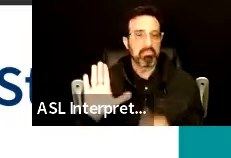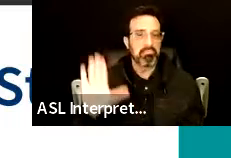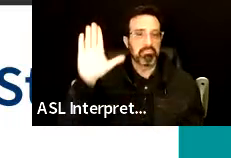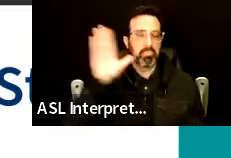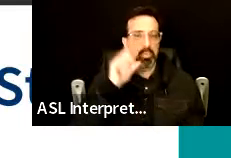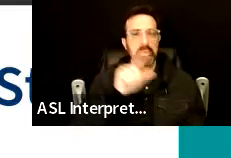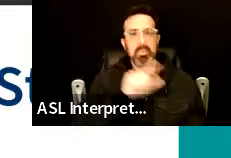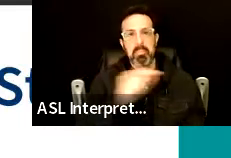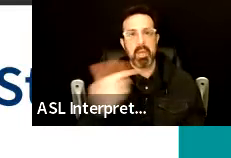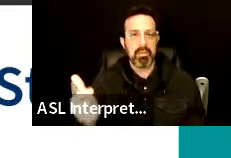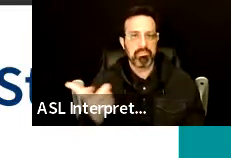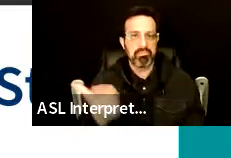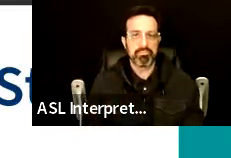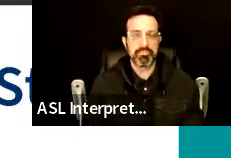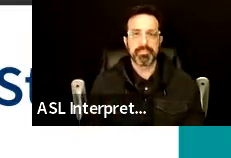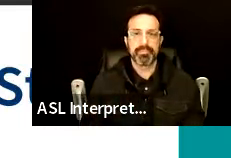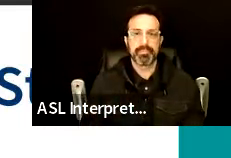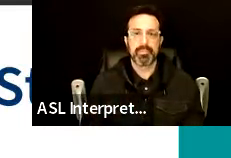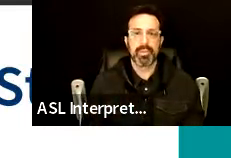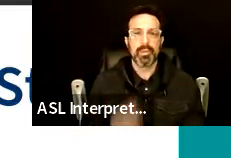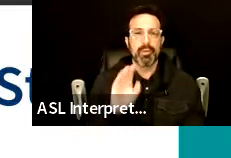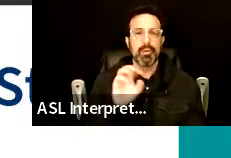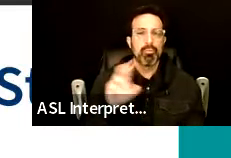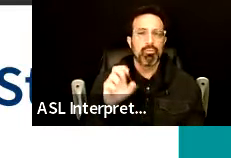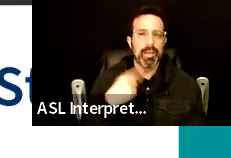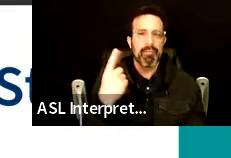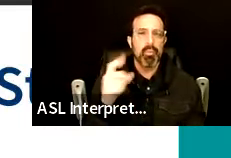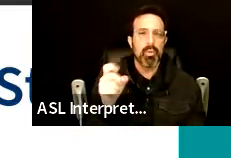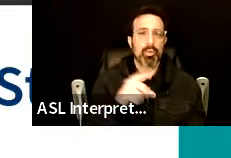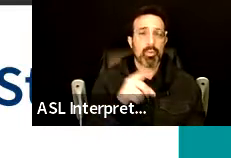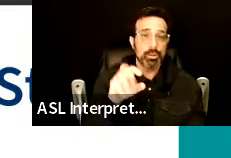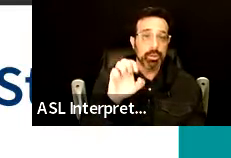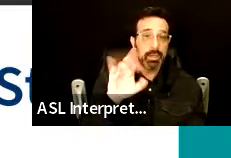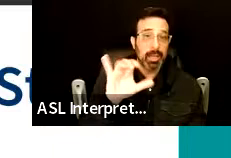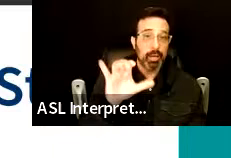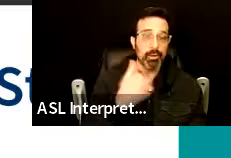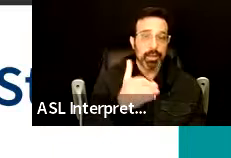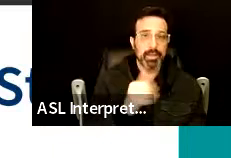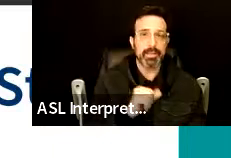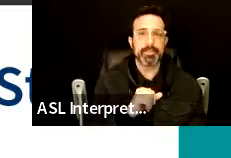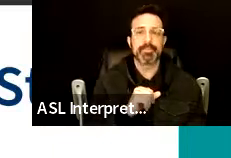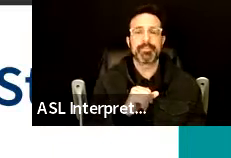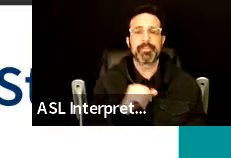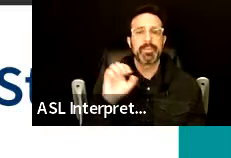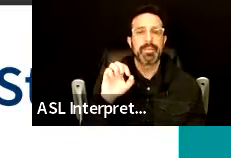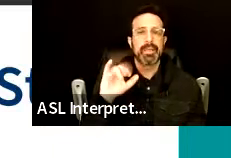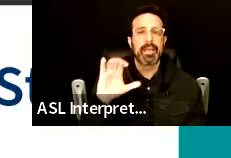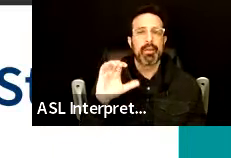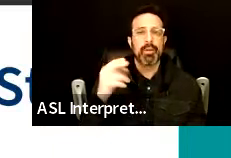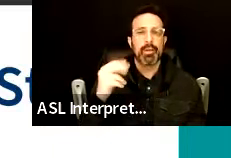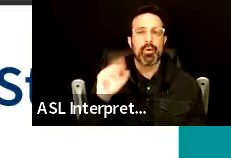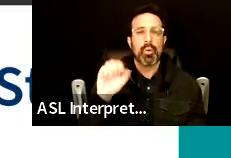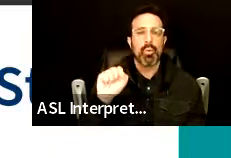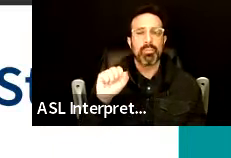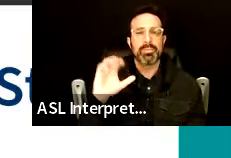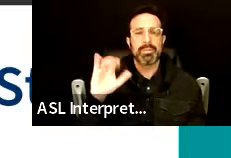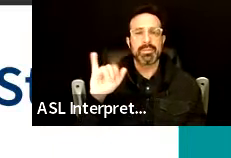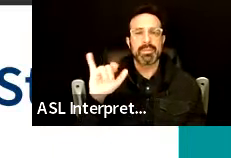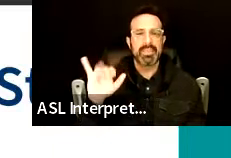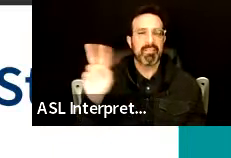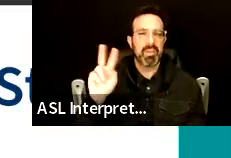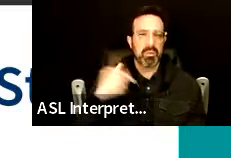you. We have one question over here. So Eric. Eric Holmes, City of Vancouver.